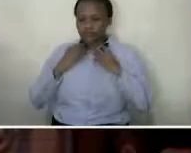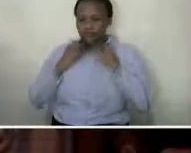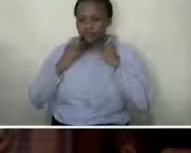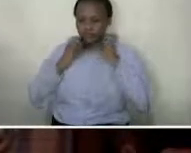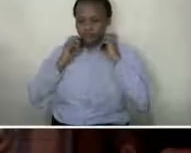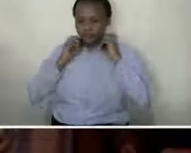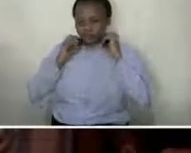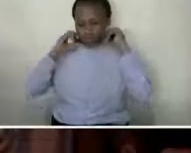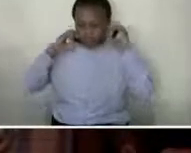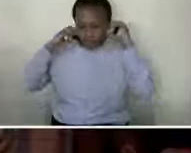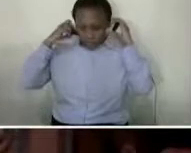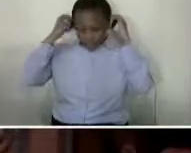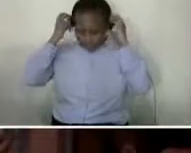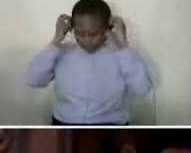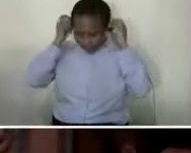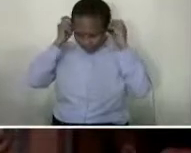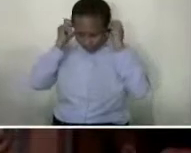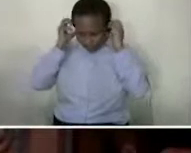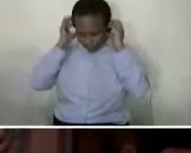Honorable